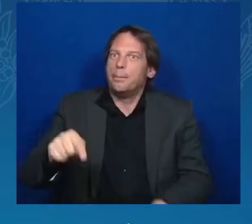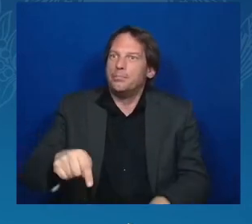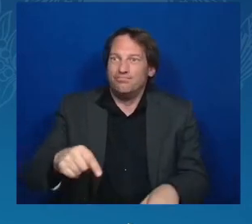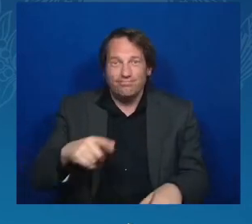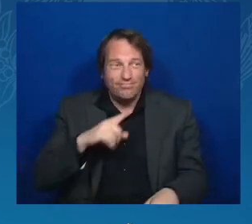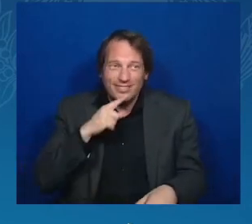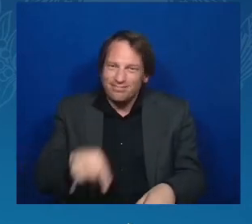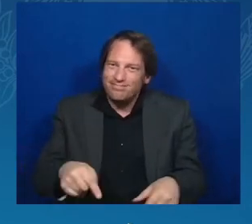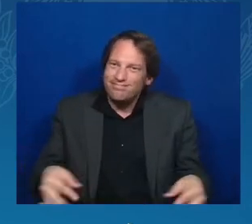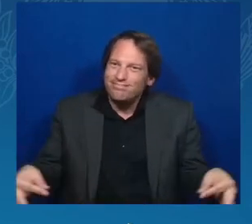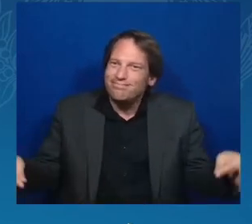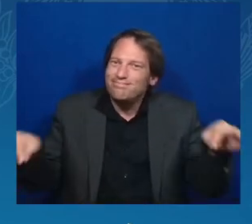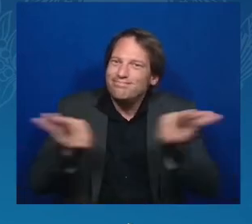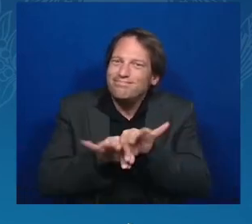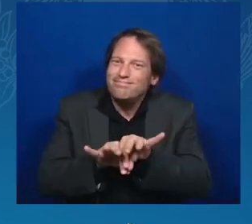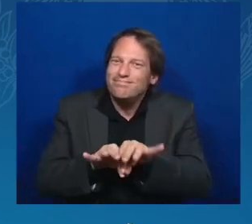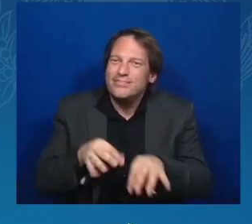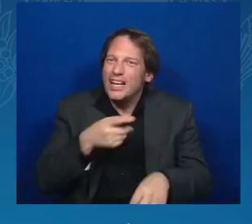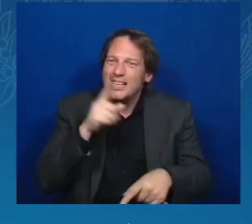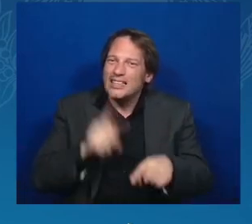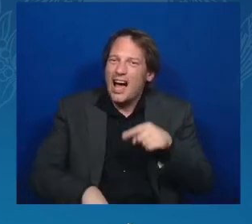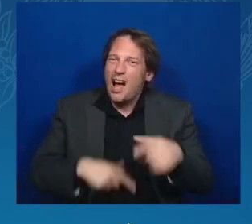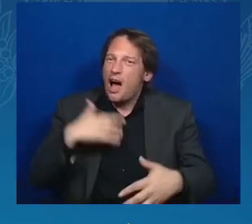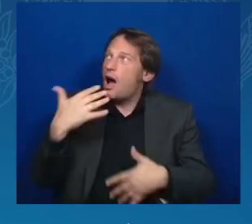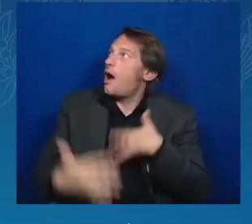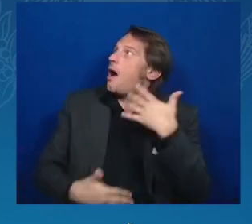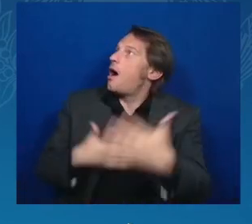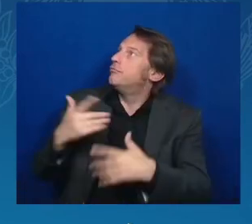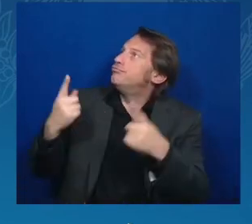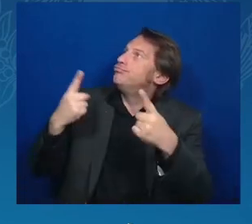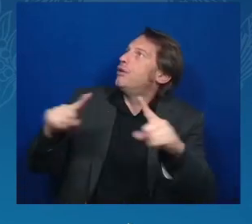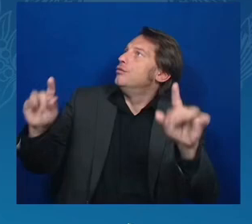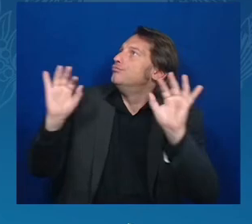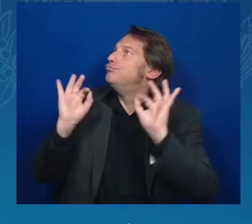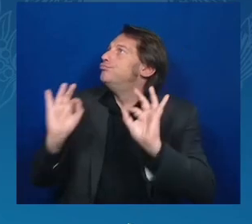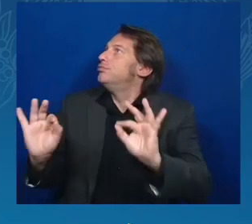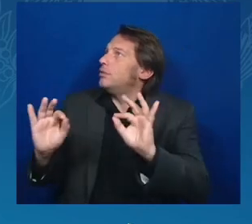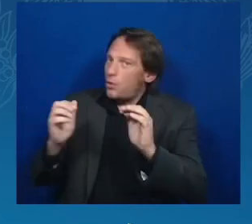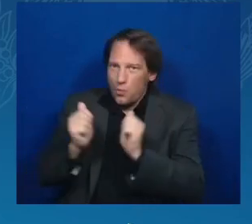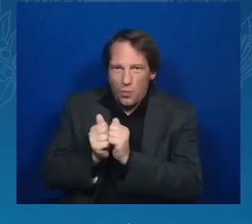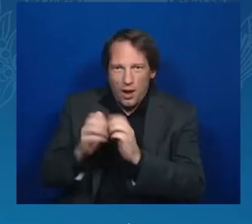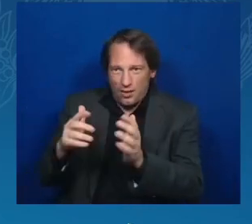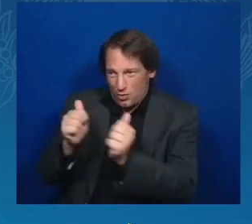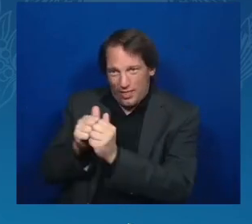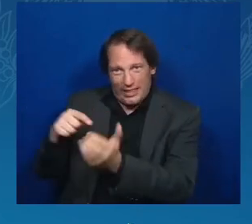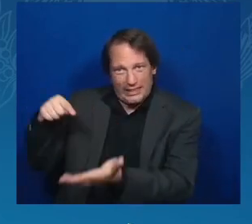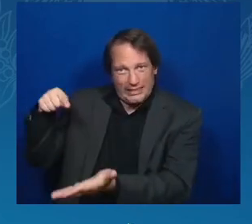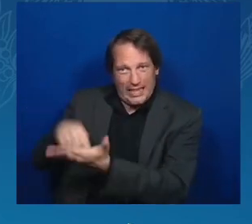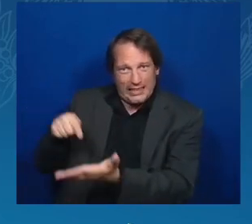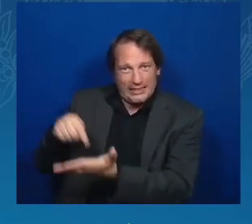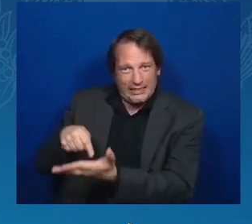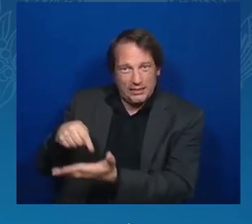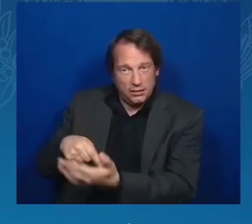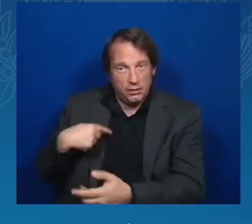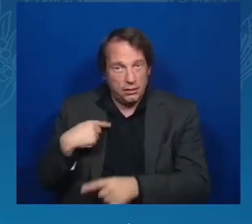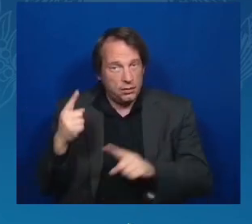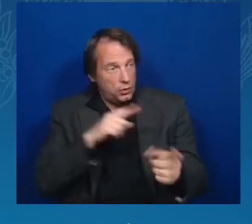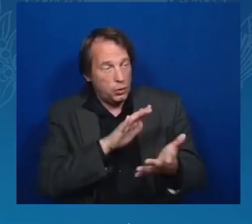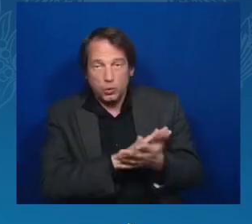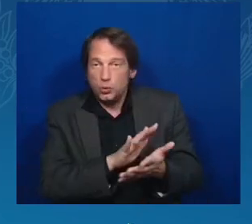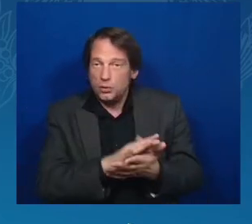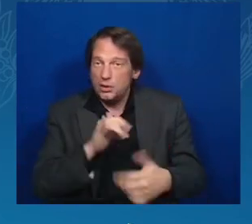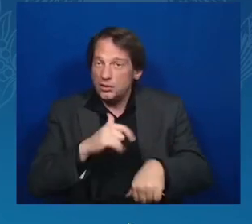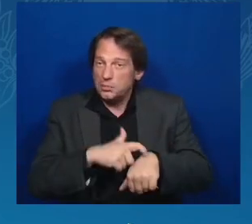debt. I had debt. I went to school when I was 17 years old. And so from 17 years old to now,